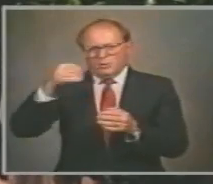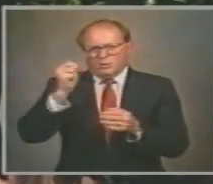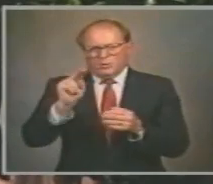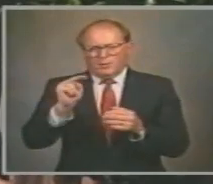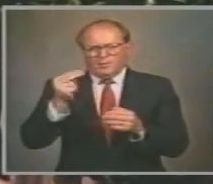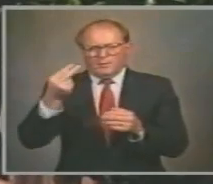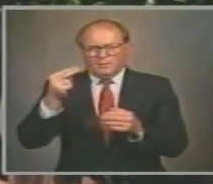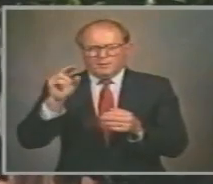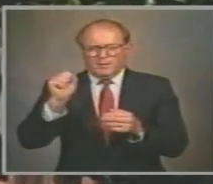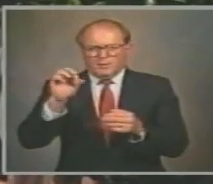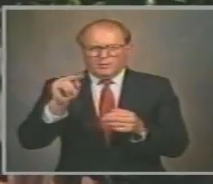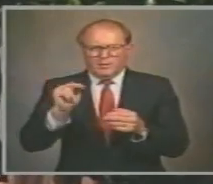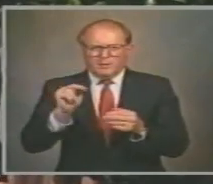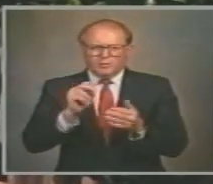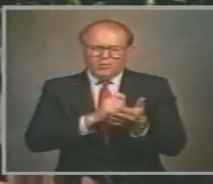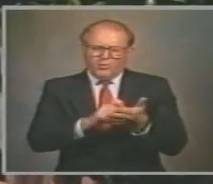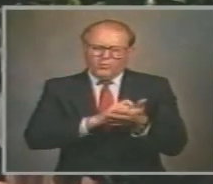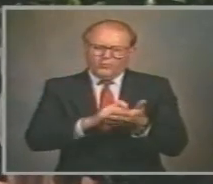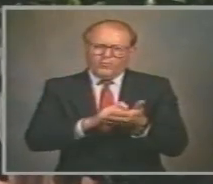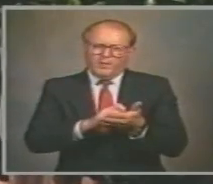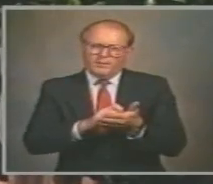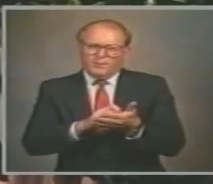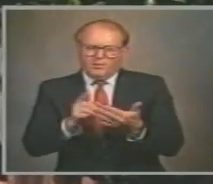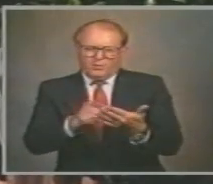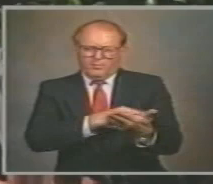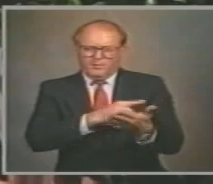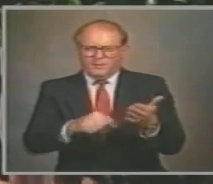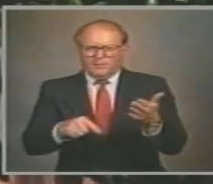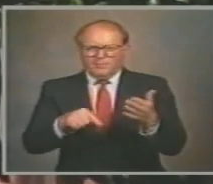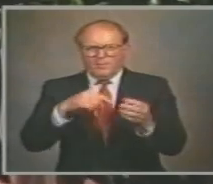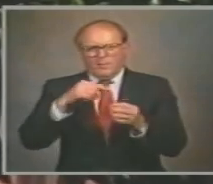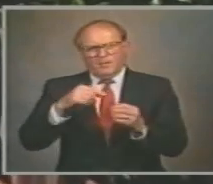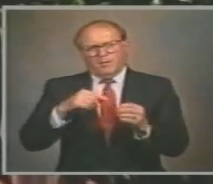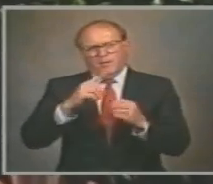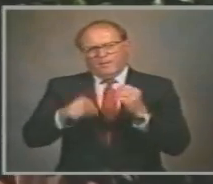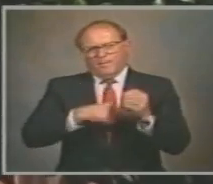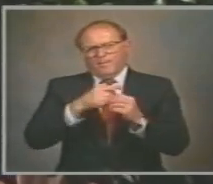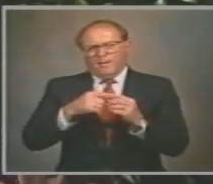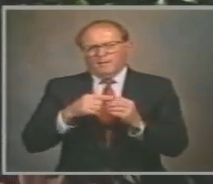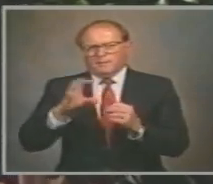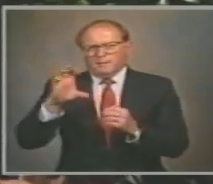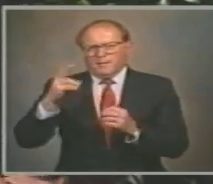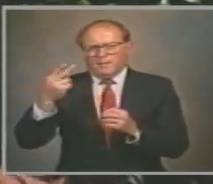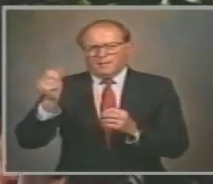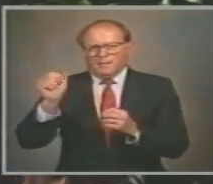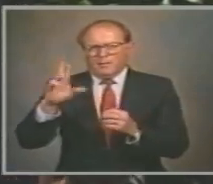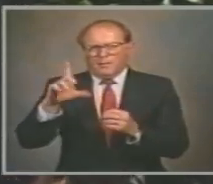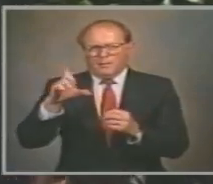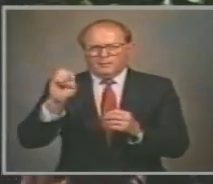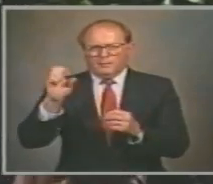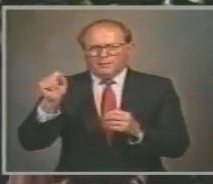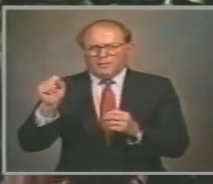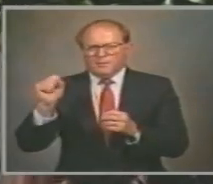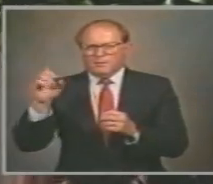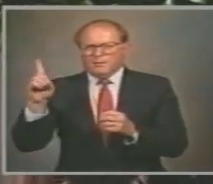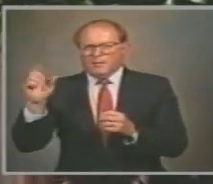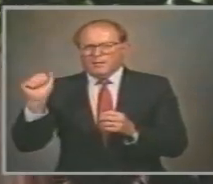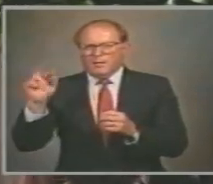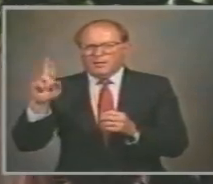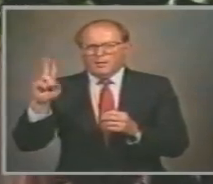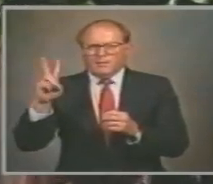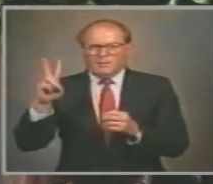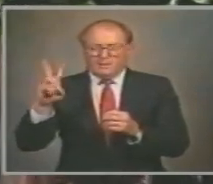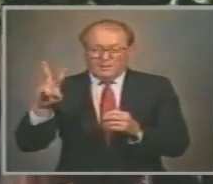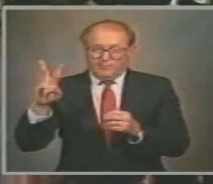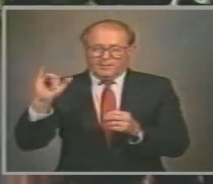written a most telling criticism against the evolutionary hypothesis of Charles Darwin and those who continue to hold